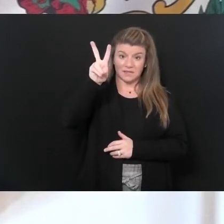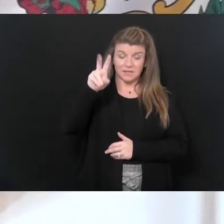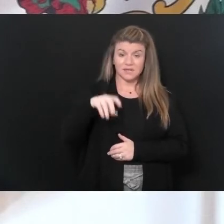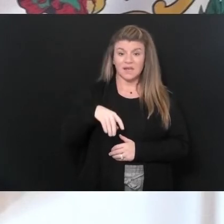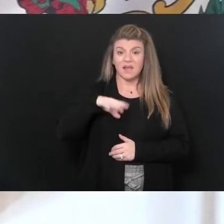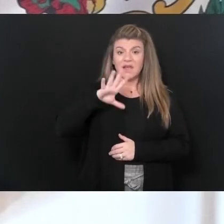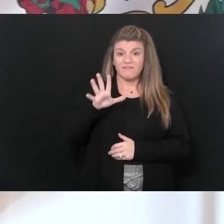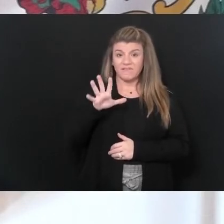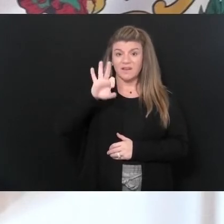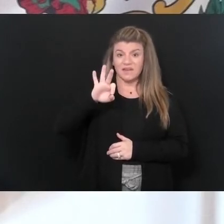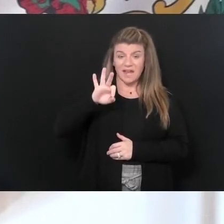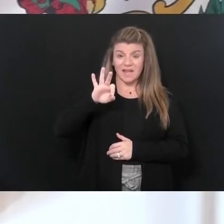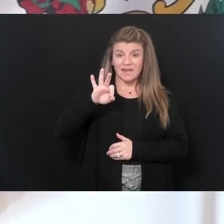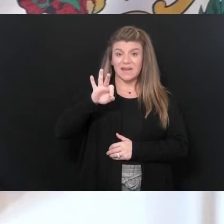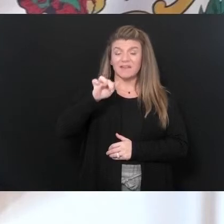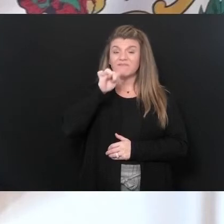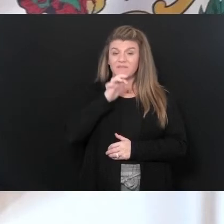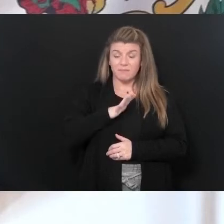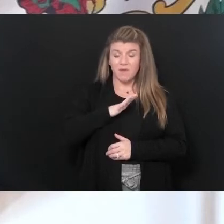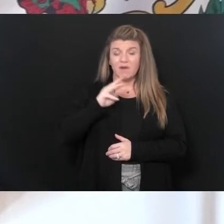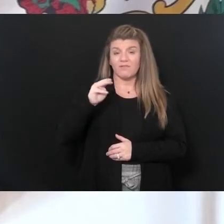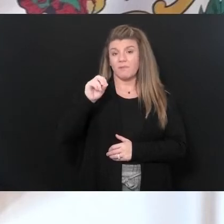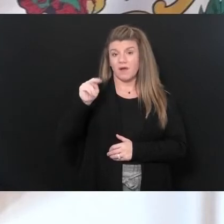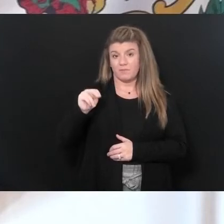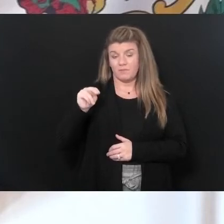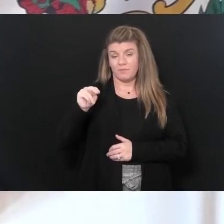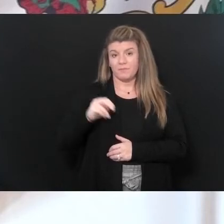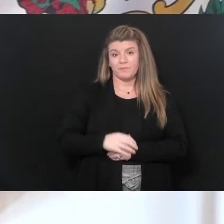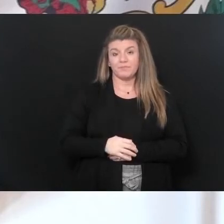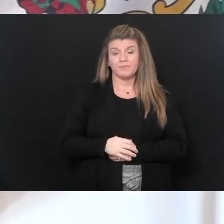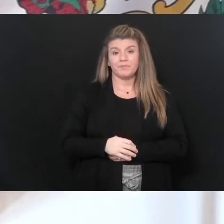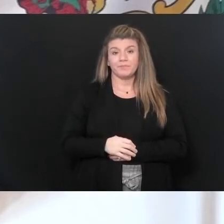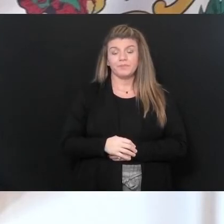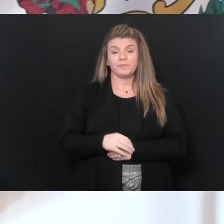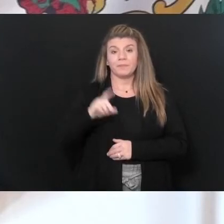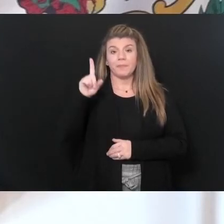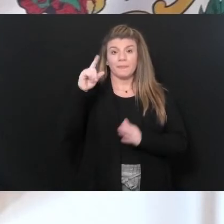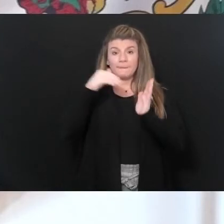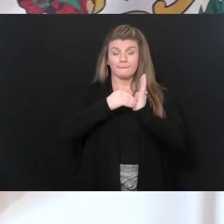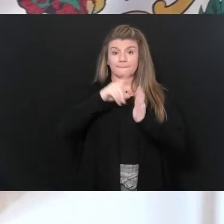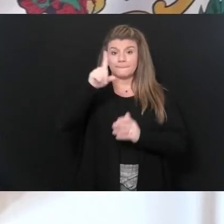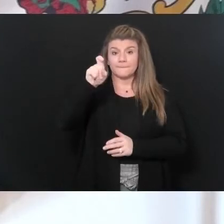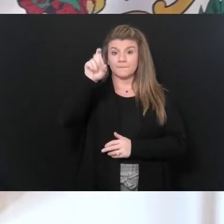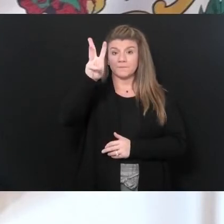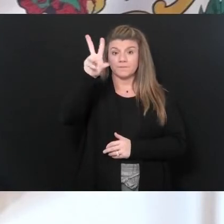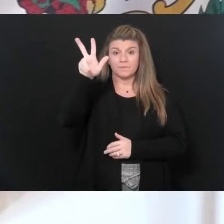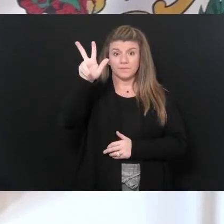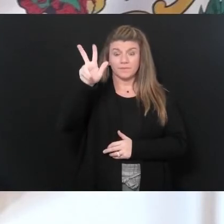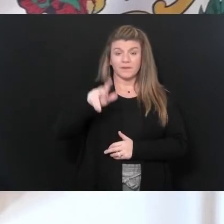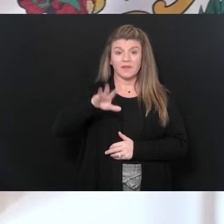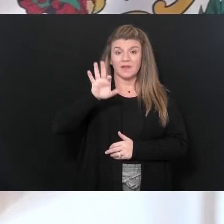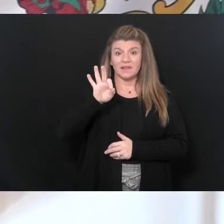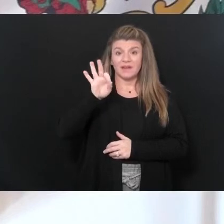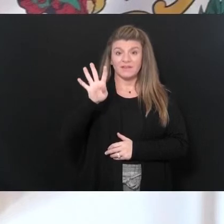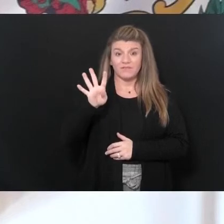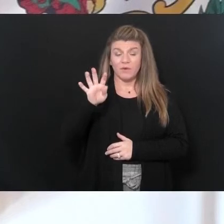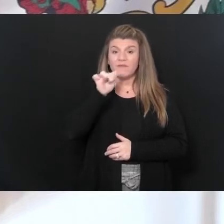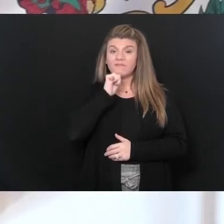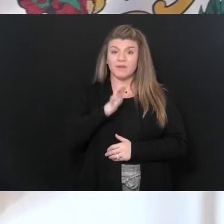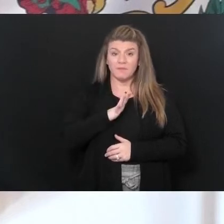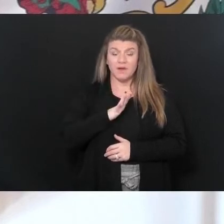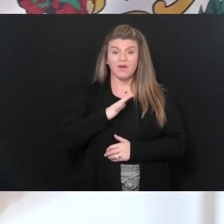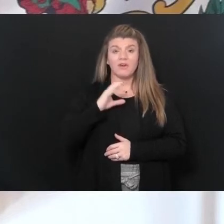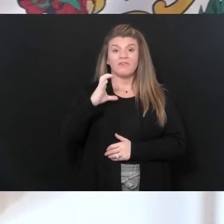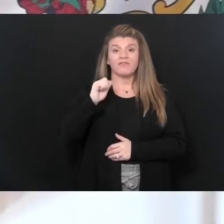a 59-year-old female from Mon County. Our 1163rd death, a 94-year-old female